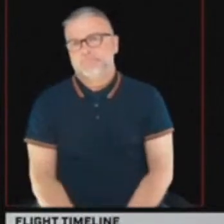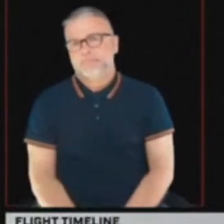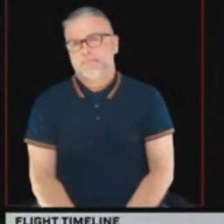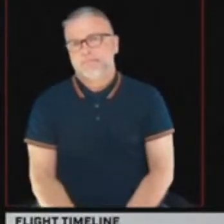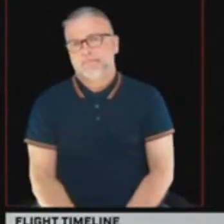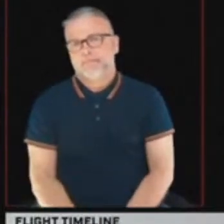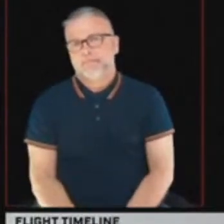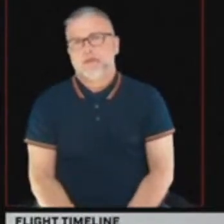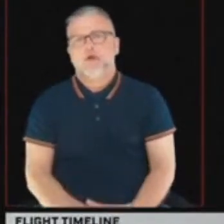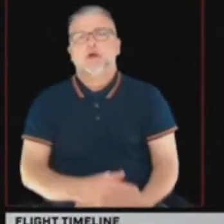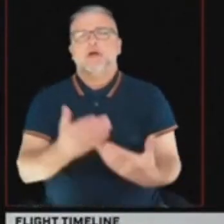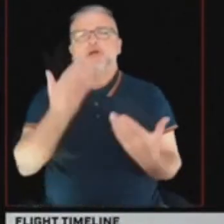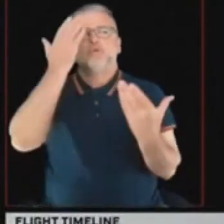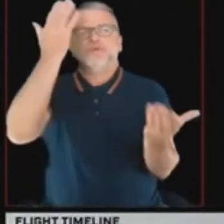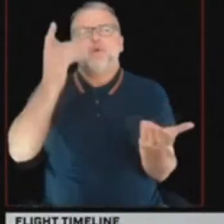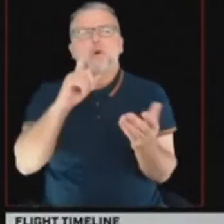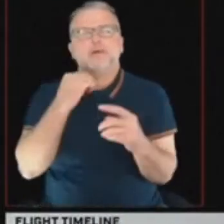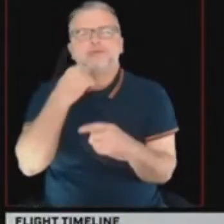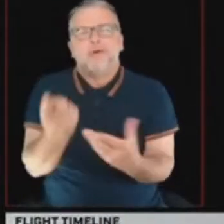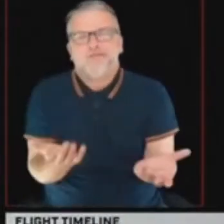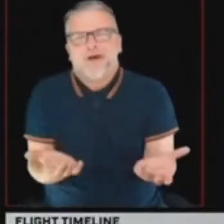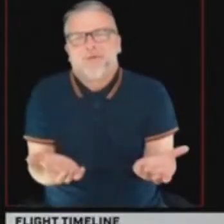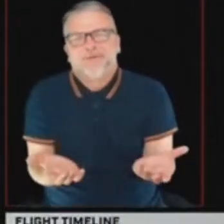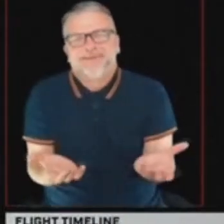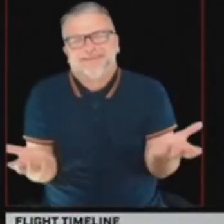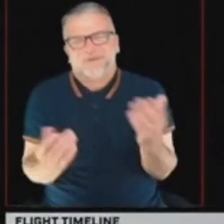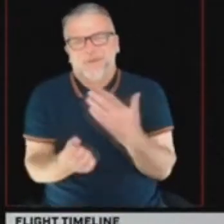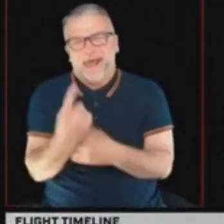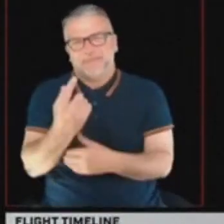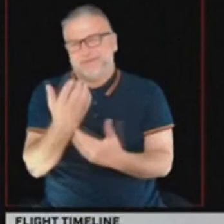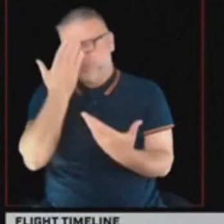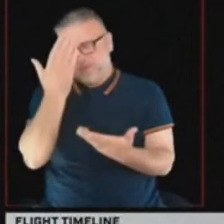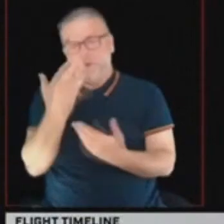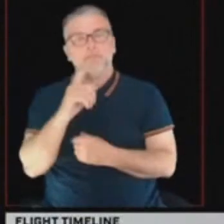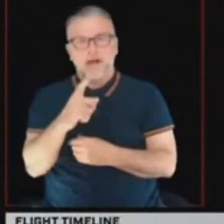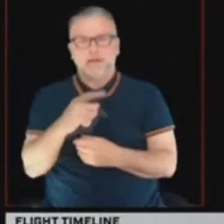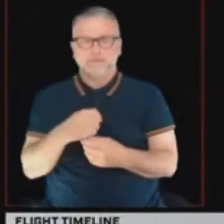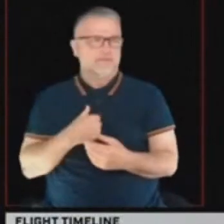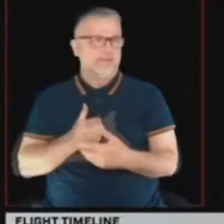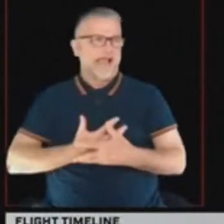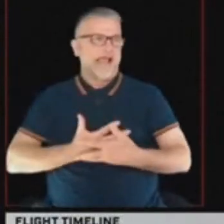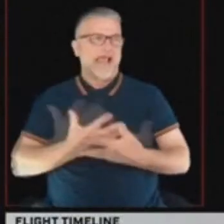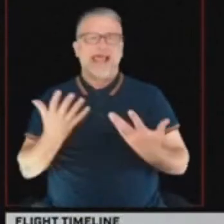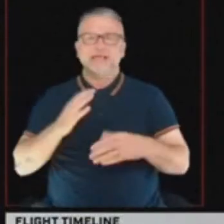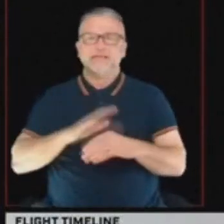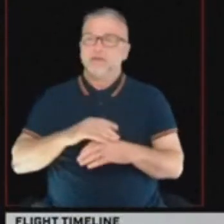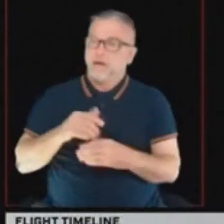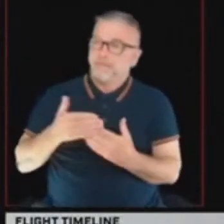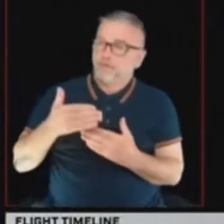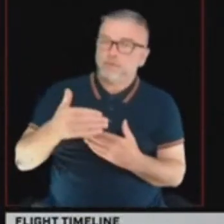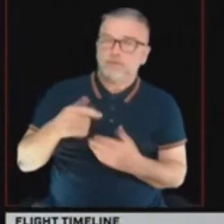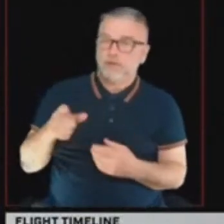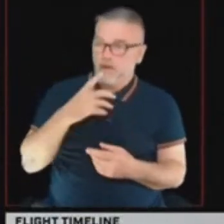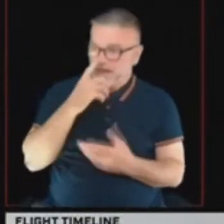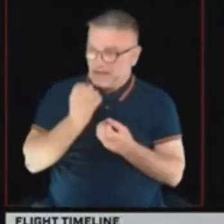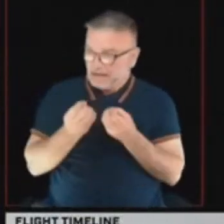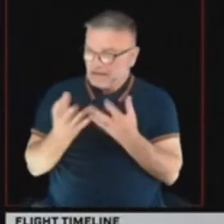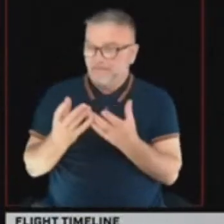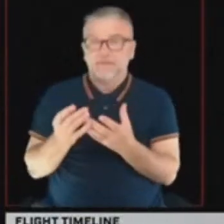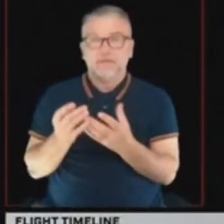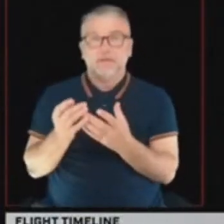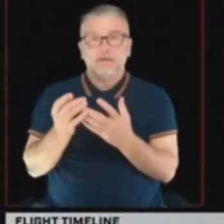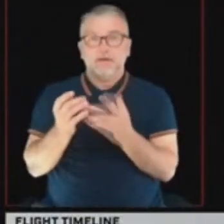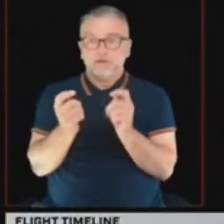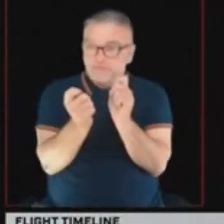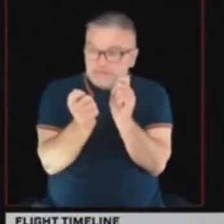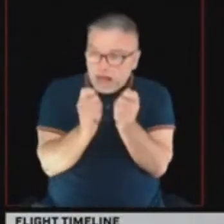Who knows what tomorrow looks like, right? But again, anytime I can provide unique solutions, any